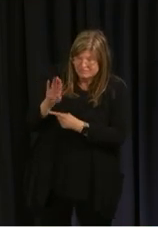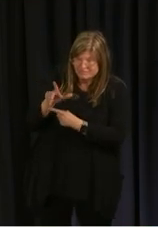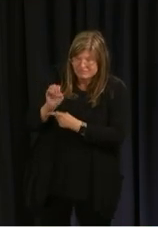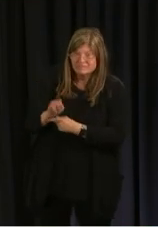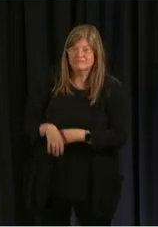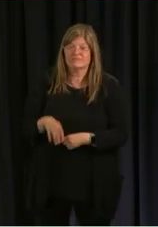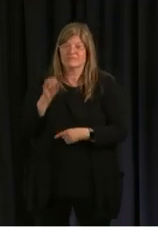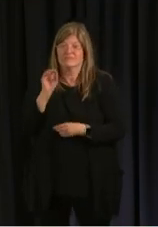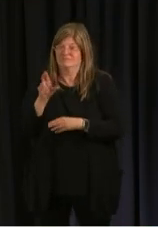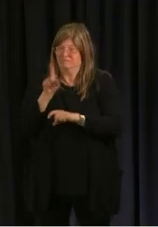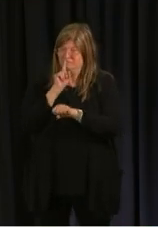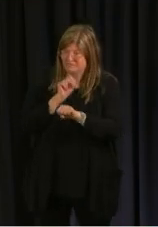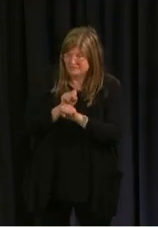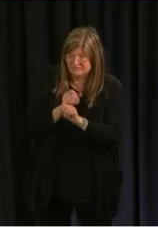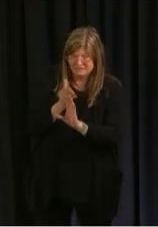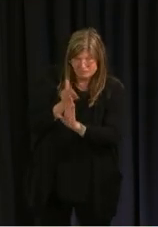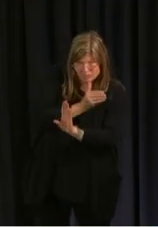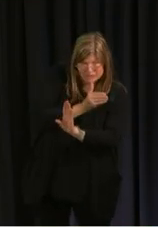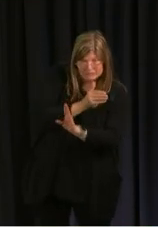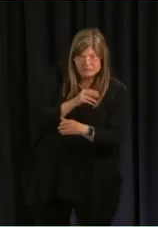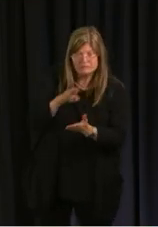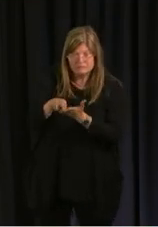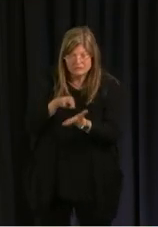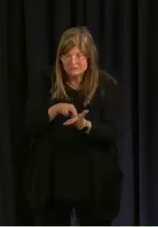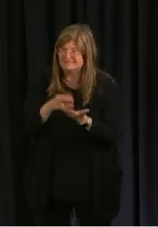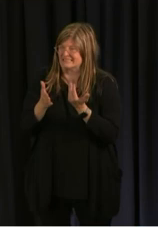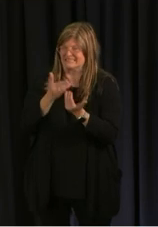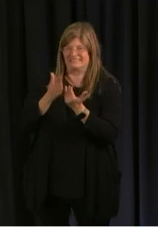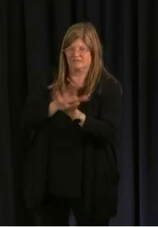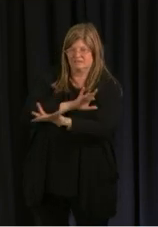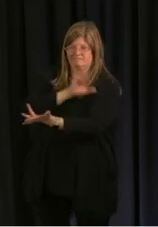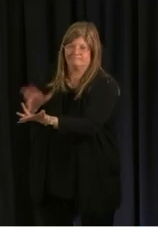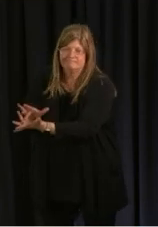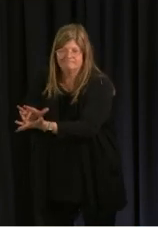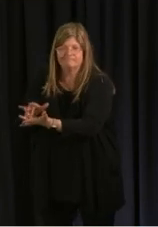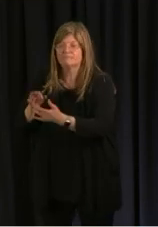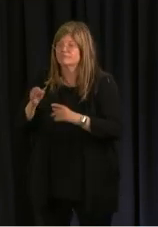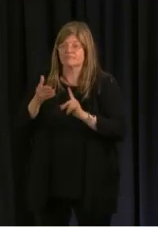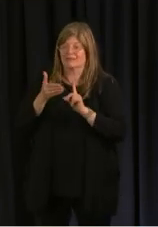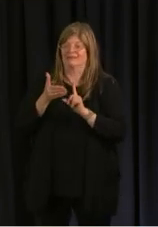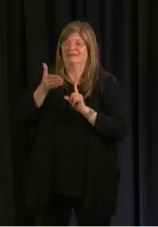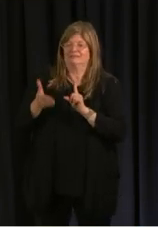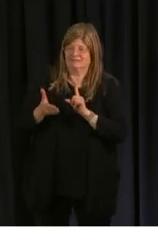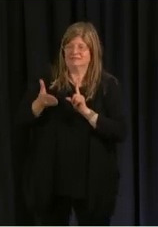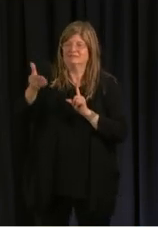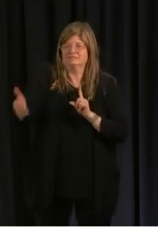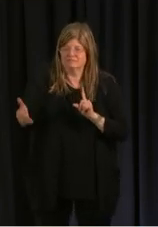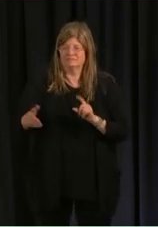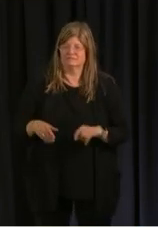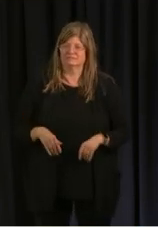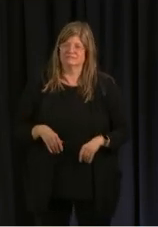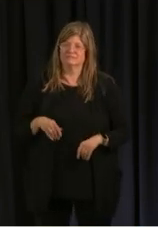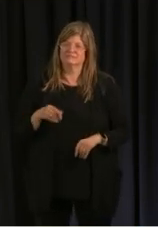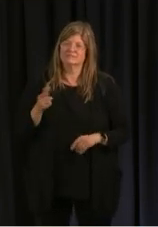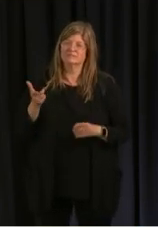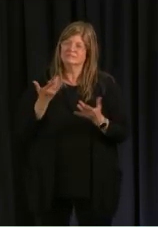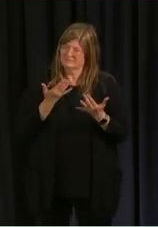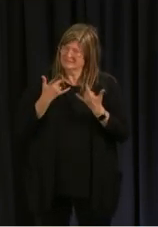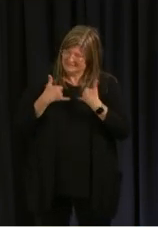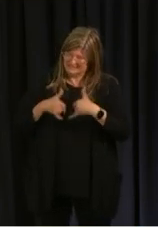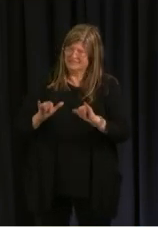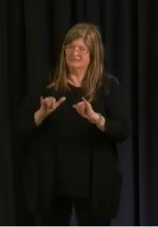you pre-register so you could be in this queue of appointments we're getting out.